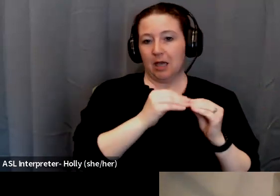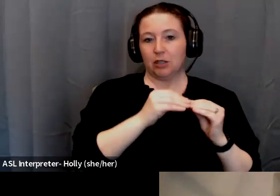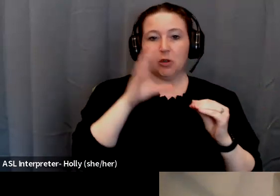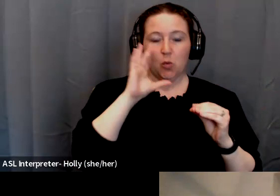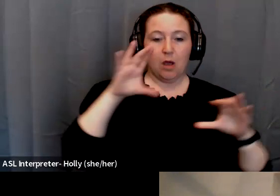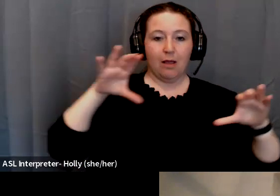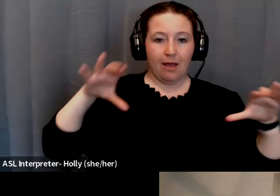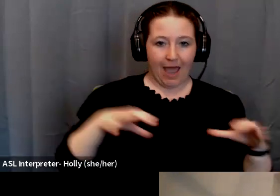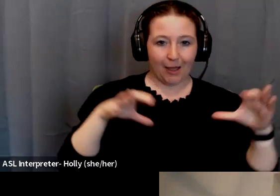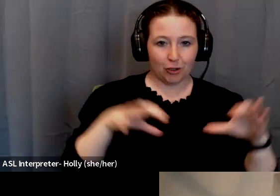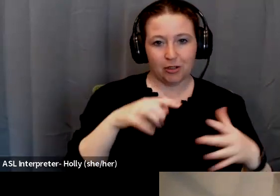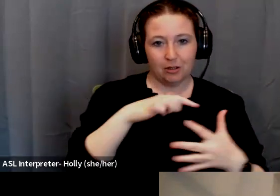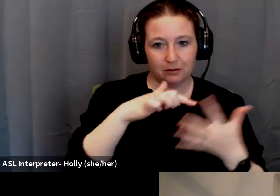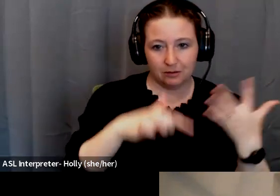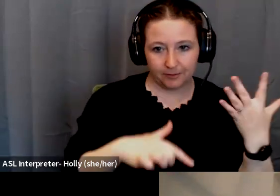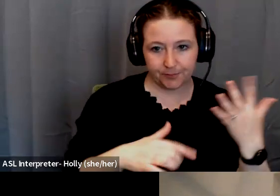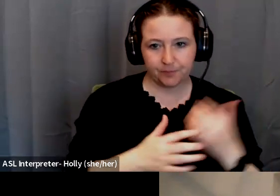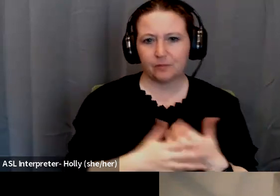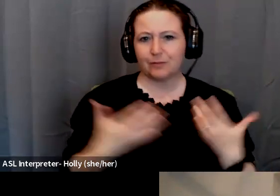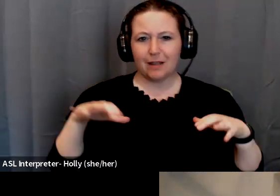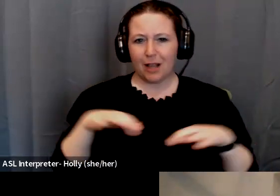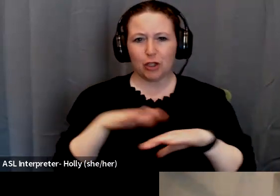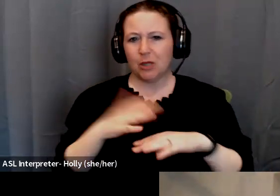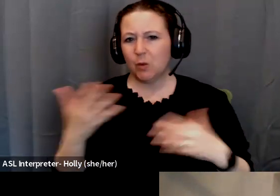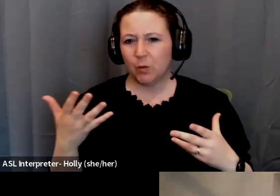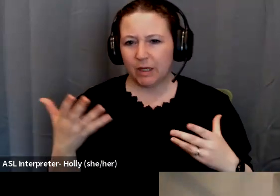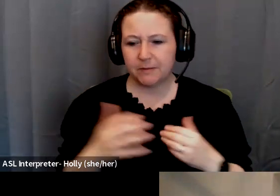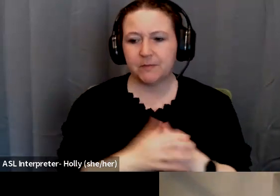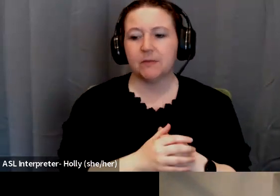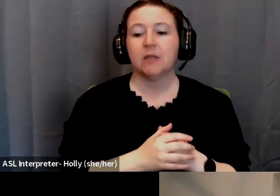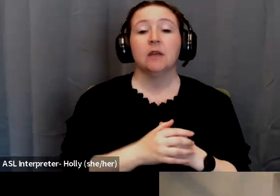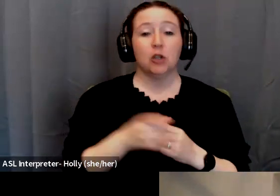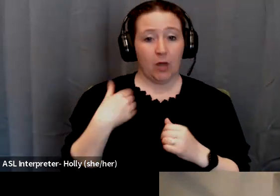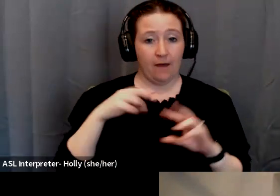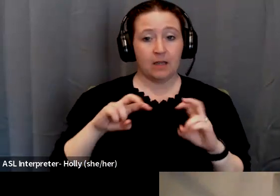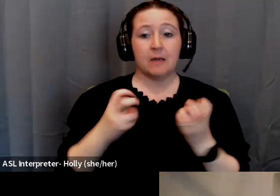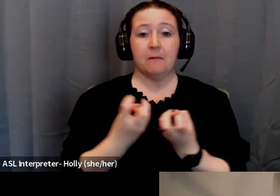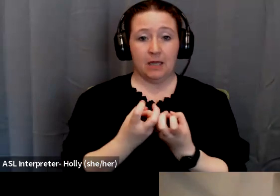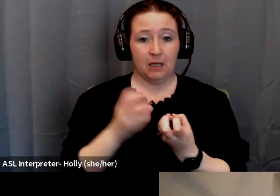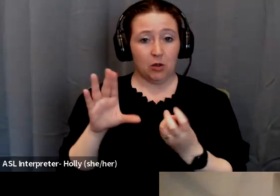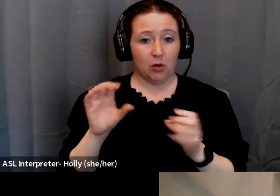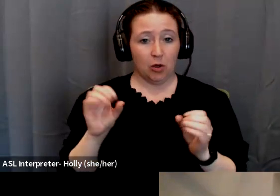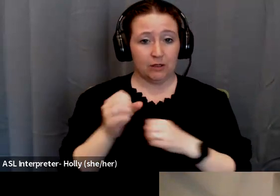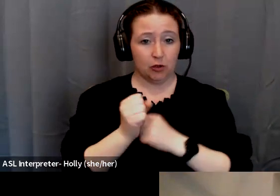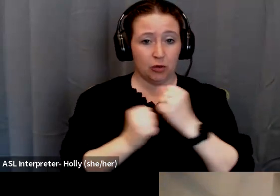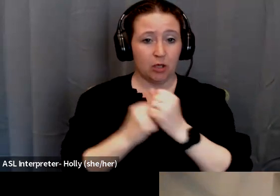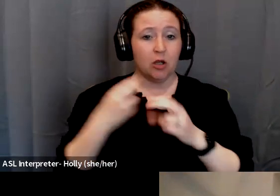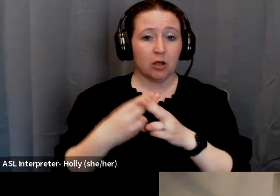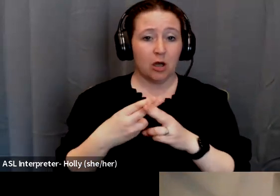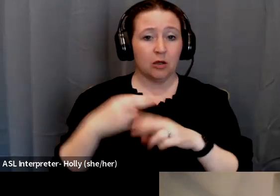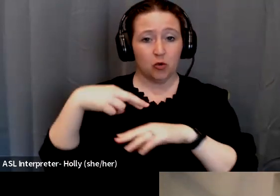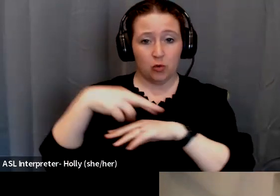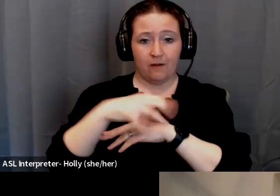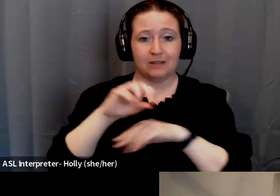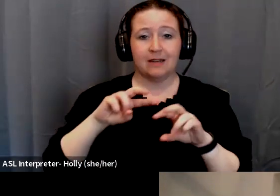certain items. What are the things that we take action on? Well, you have a committee in your organizational structure called the Reference and Council